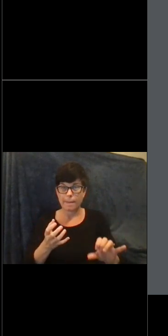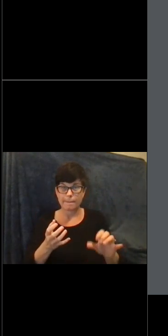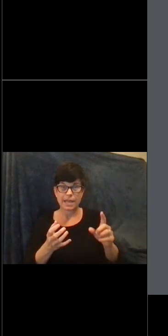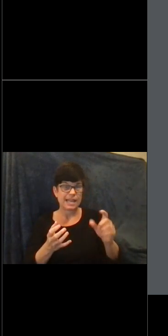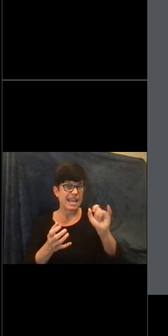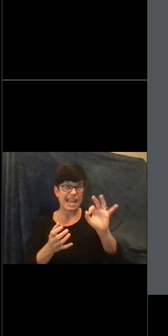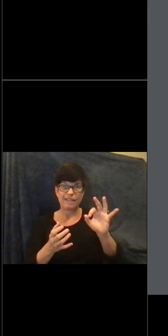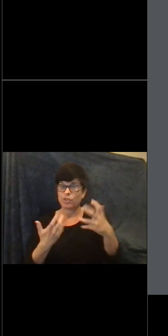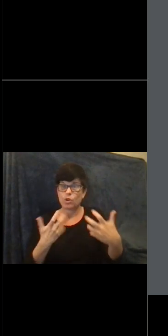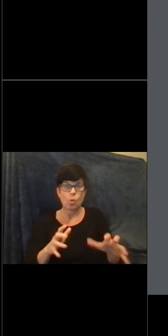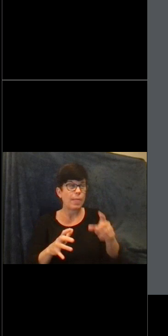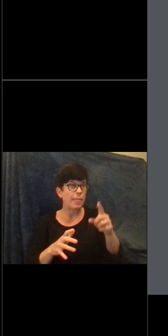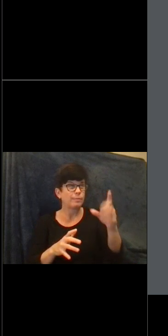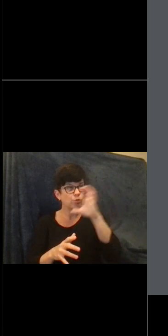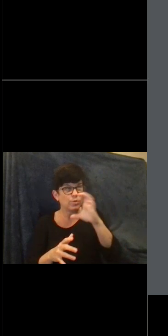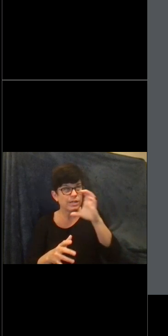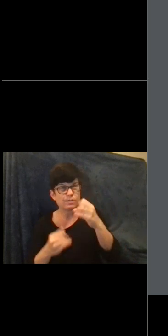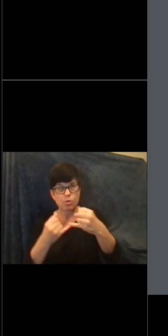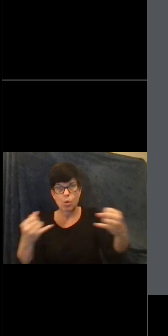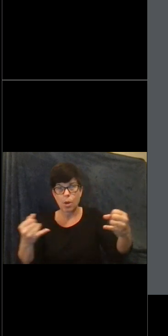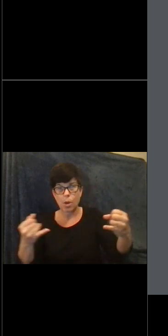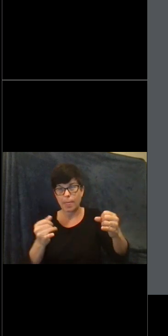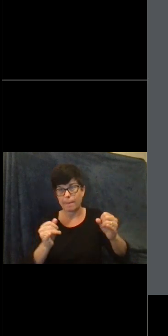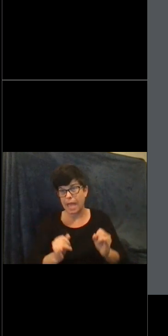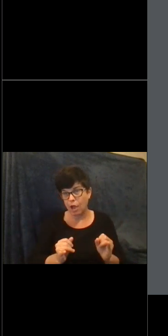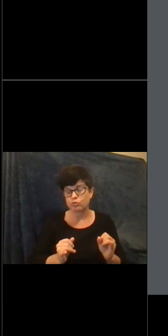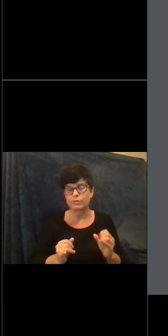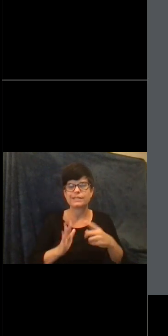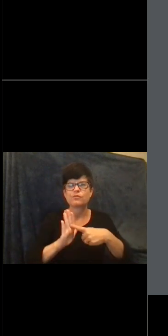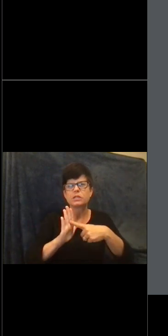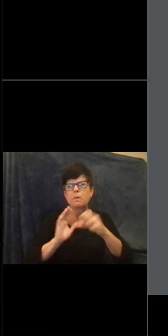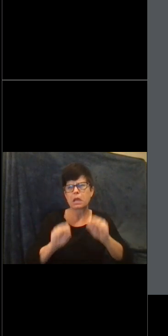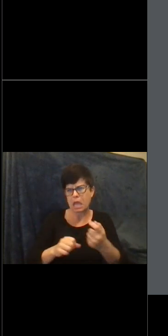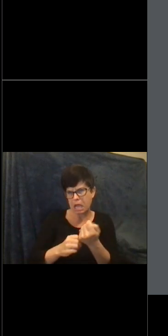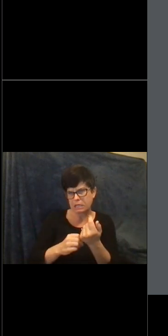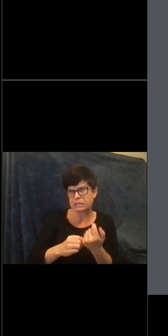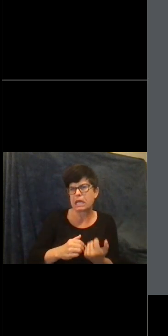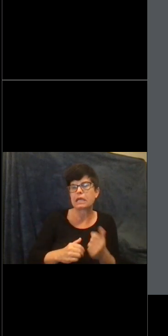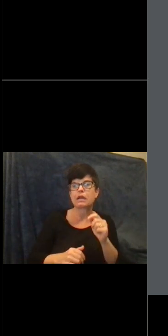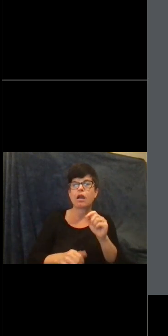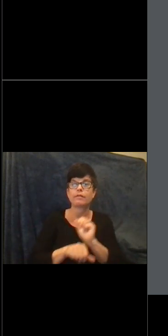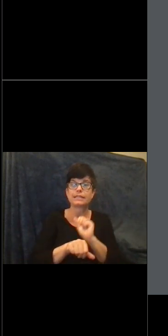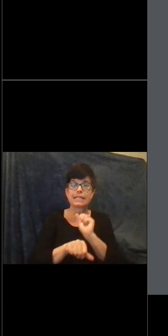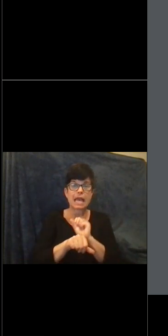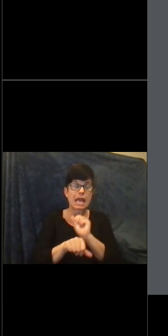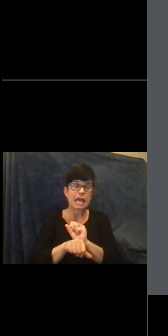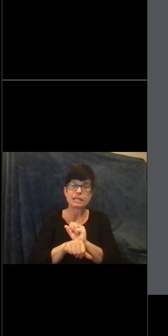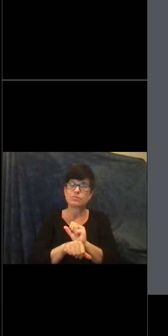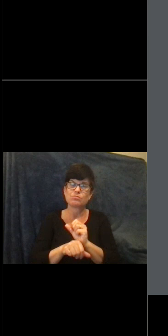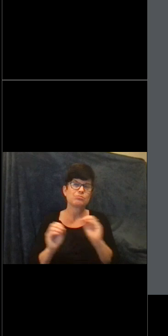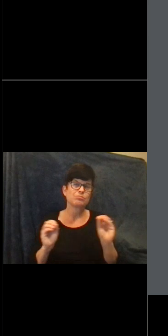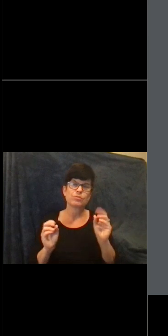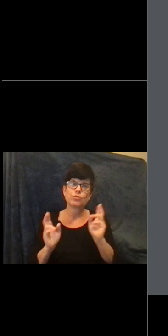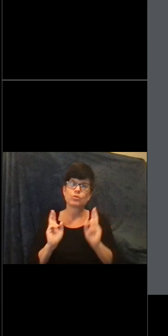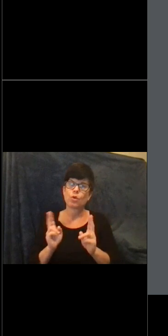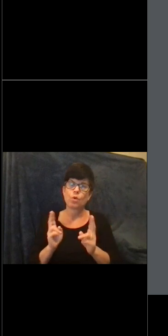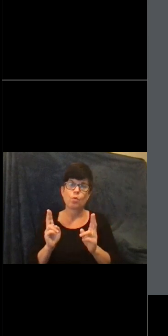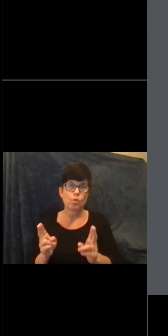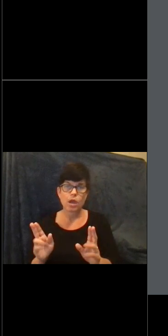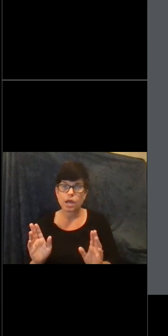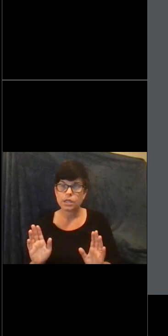boundaries, you know, you can take several tasks off of that. But it's there for you to review and give us input. There is no rush for us. There is